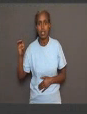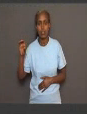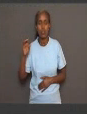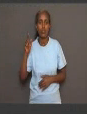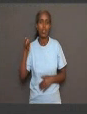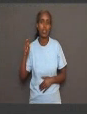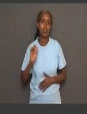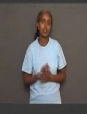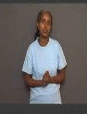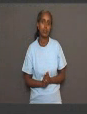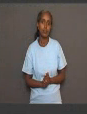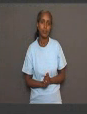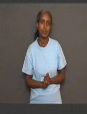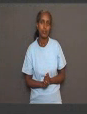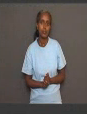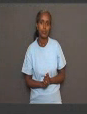x.